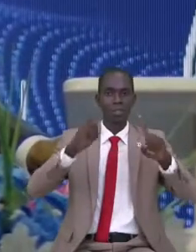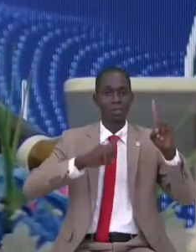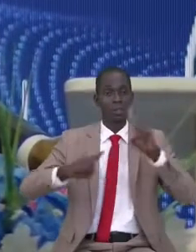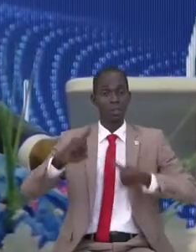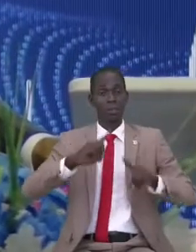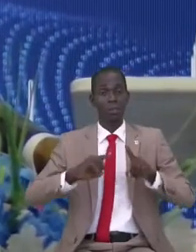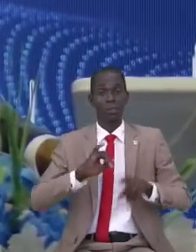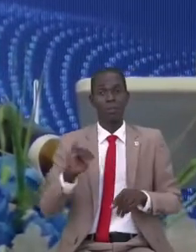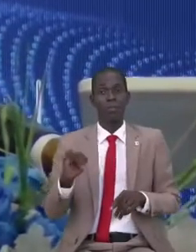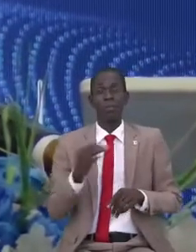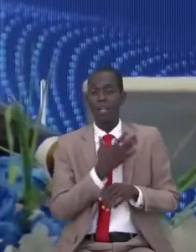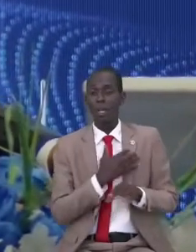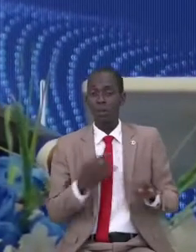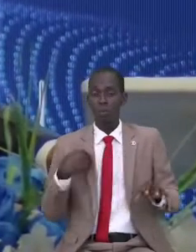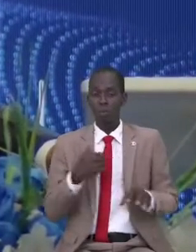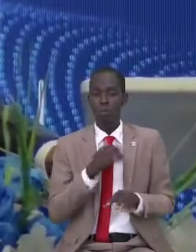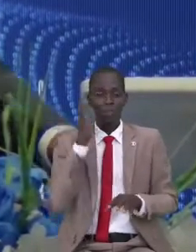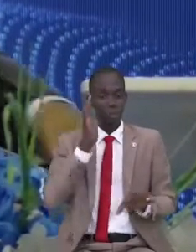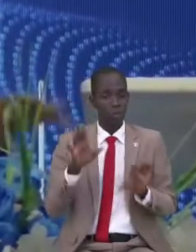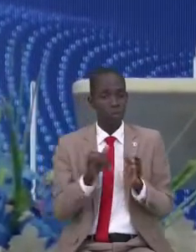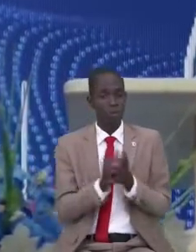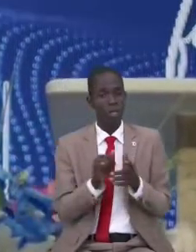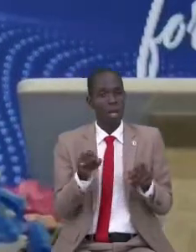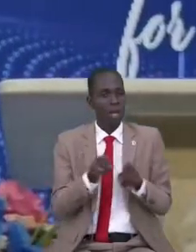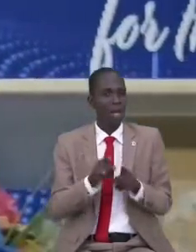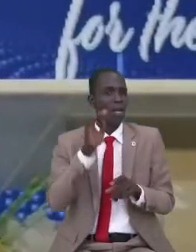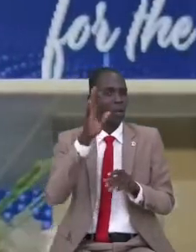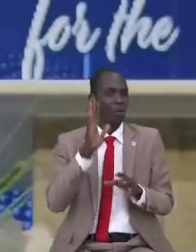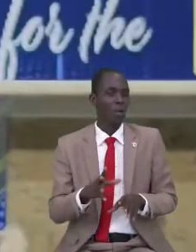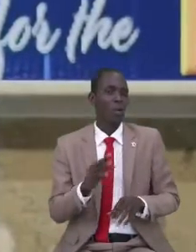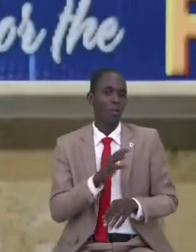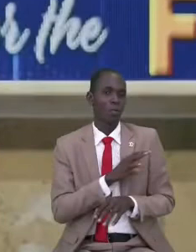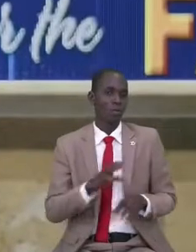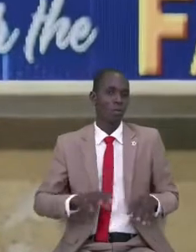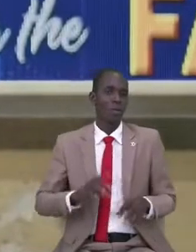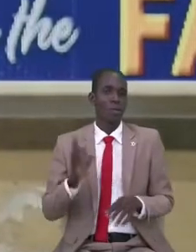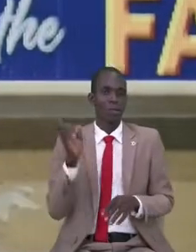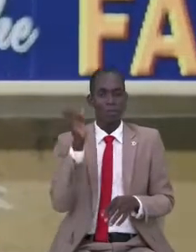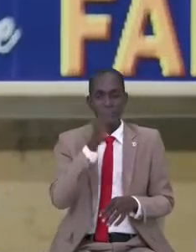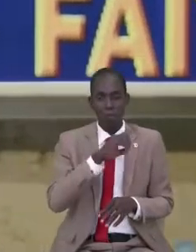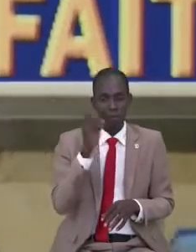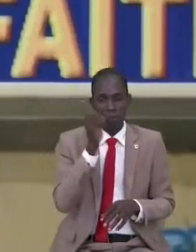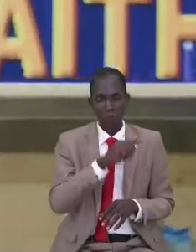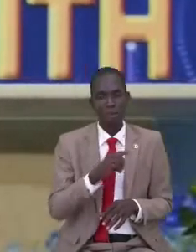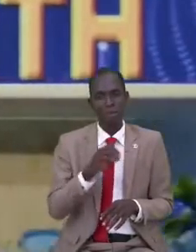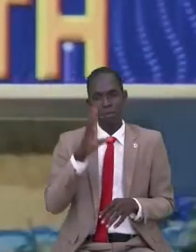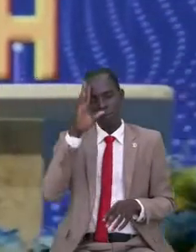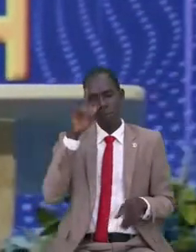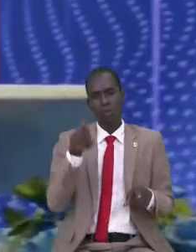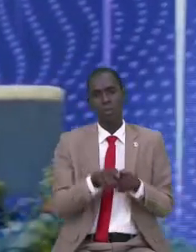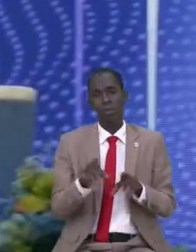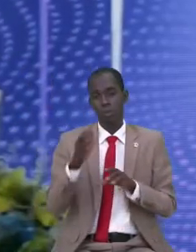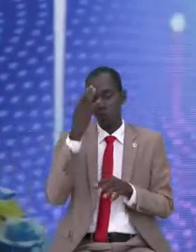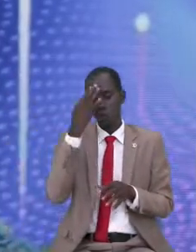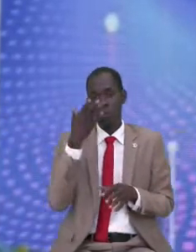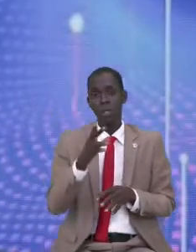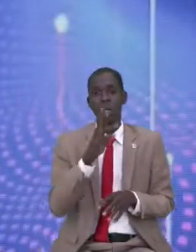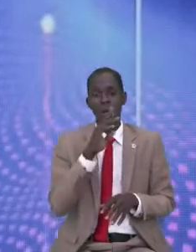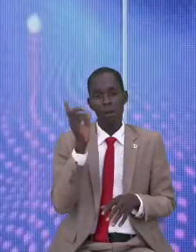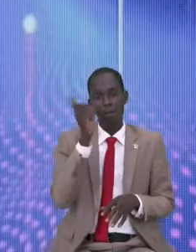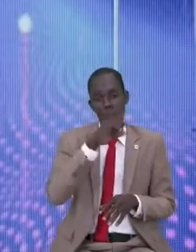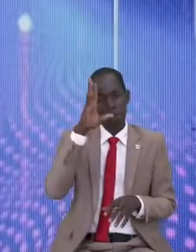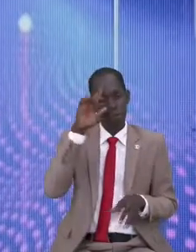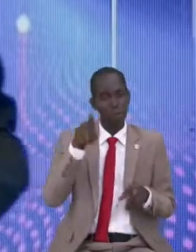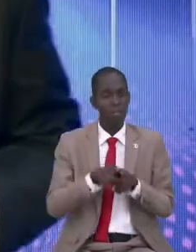as ministers of Christ. False brethren? Did you know there are false brethren? Look at